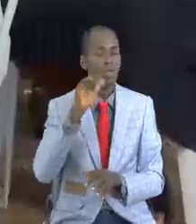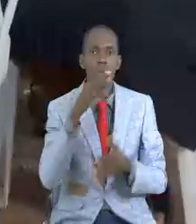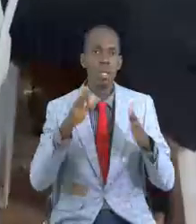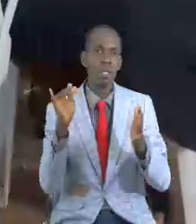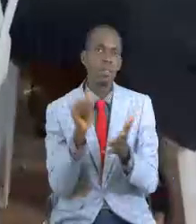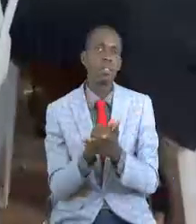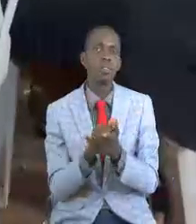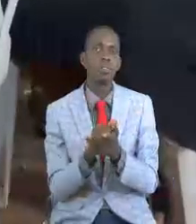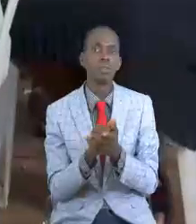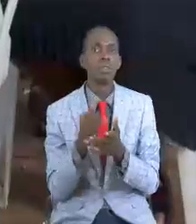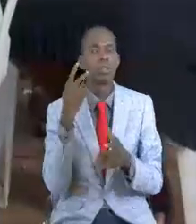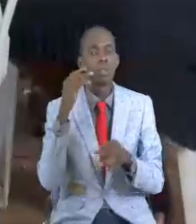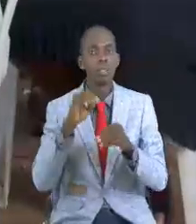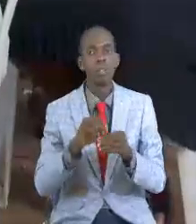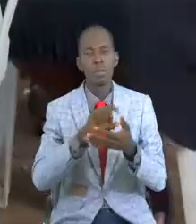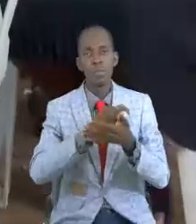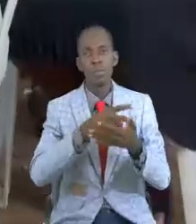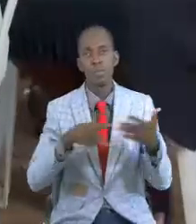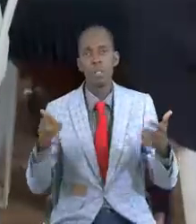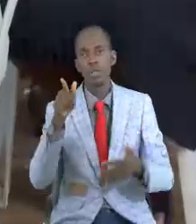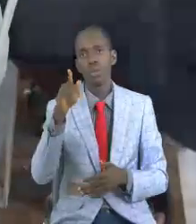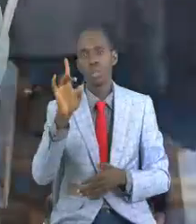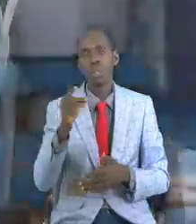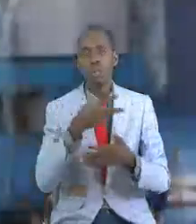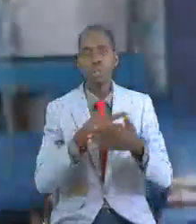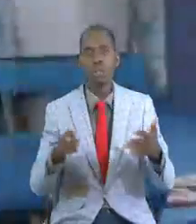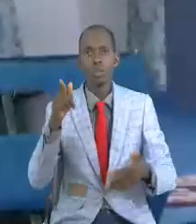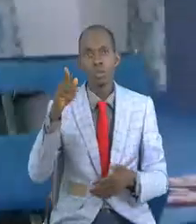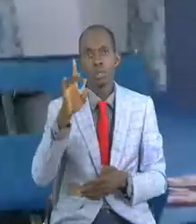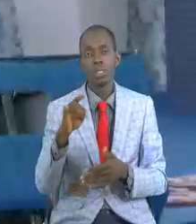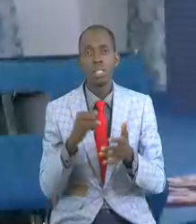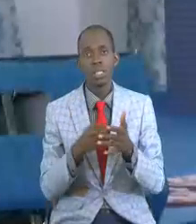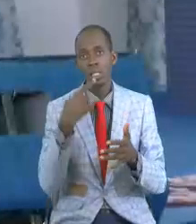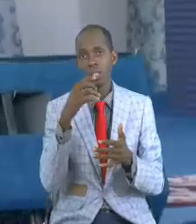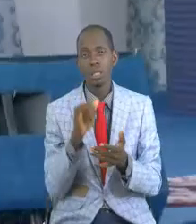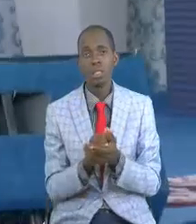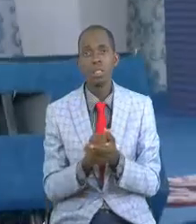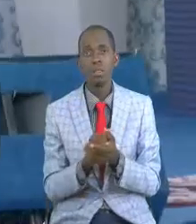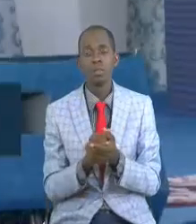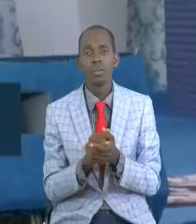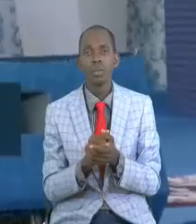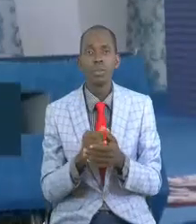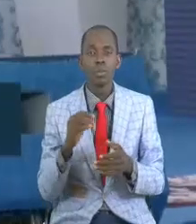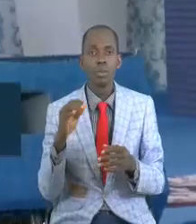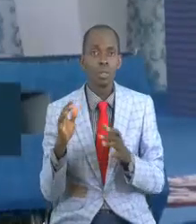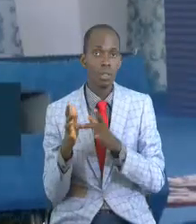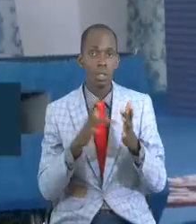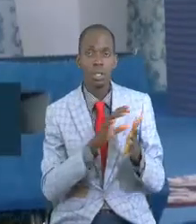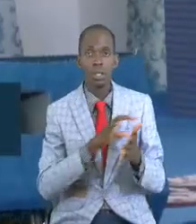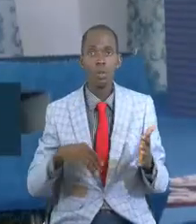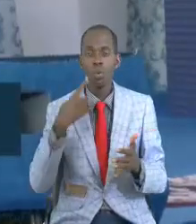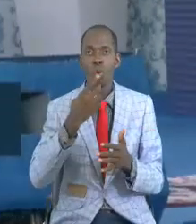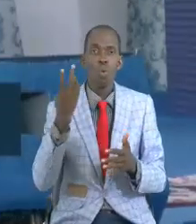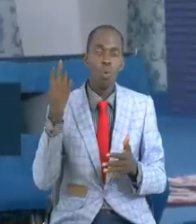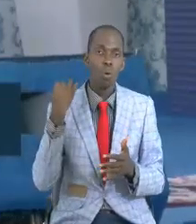Look at verse 28. In verse 28, it says, so Christ was once offered to